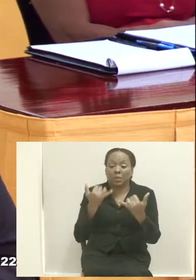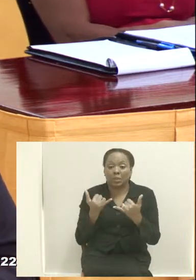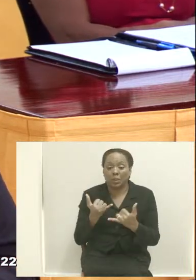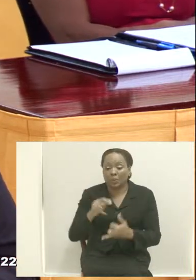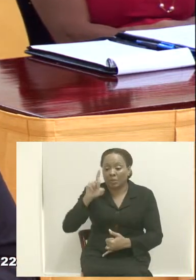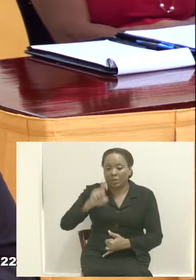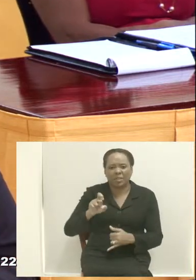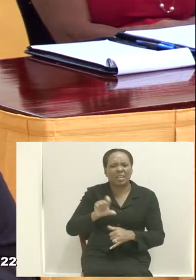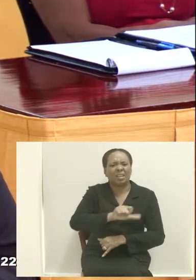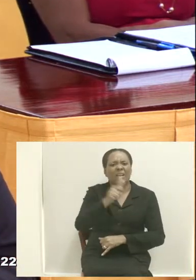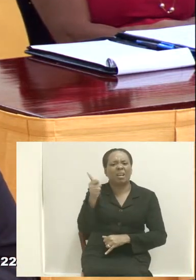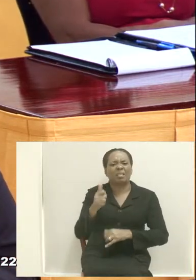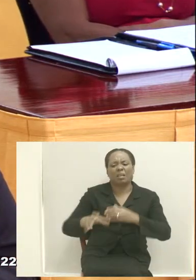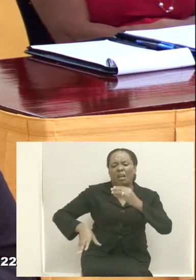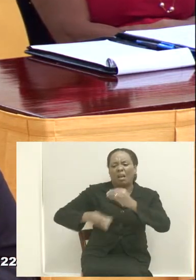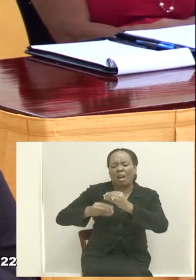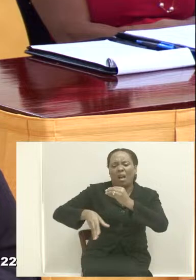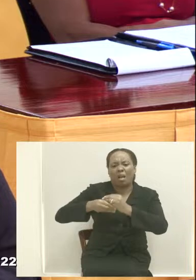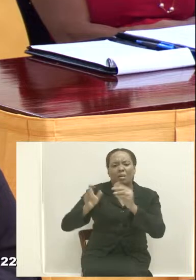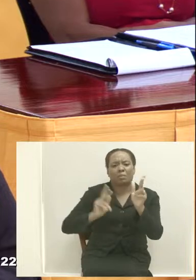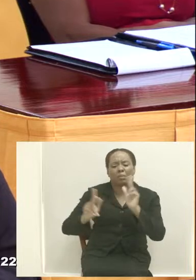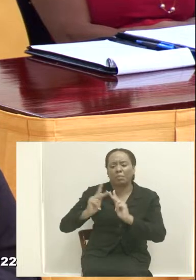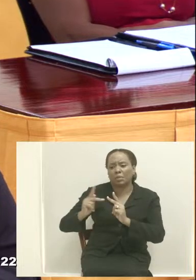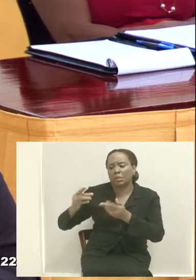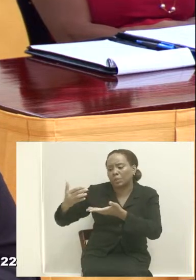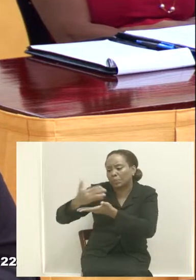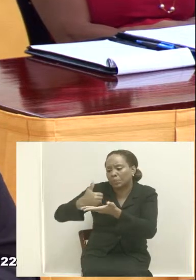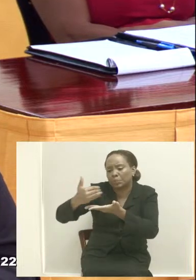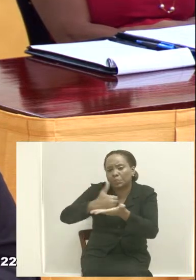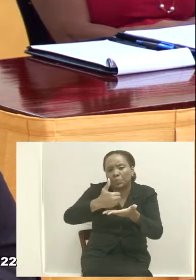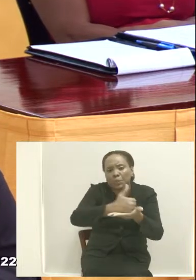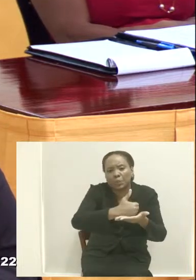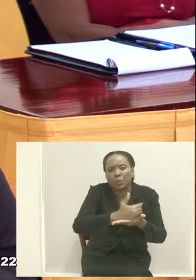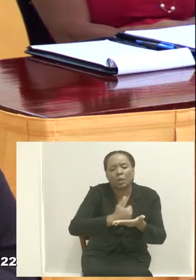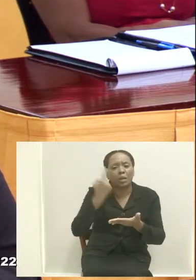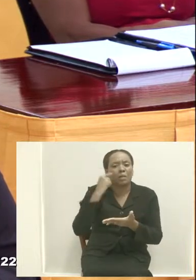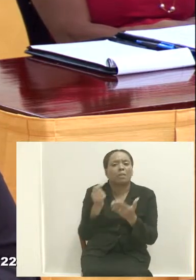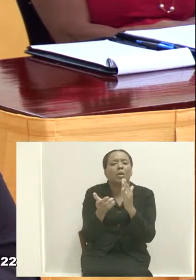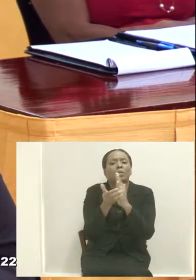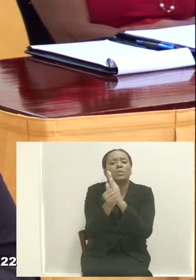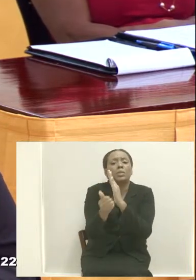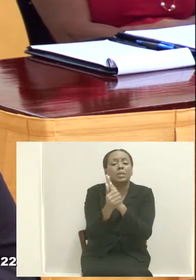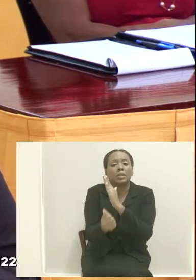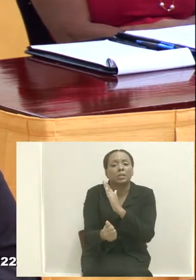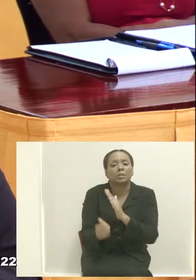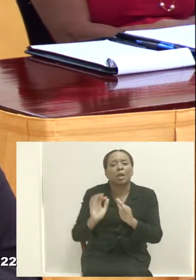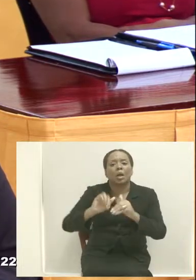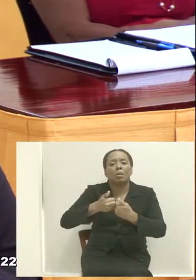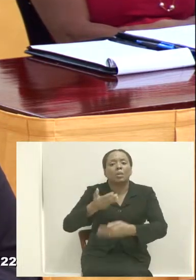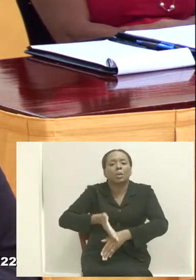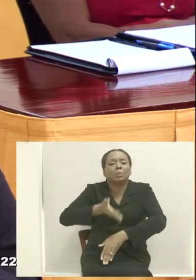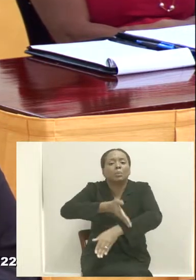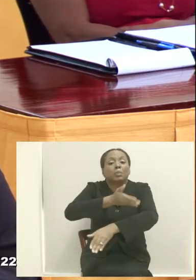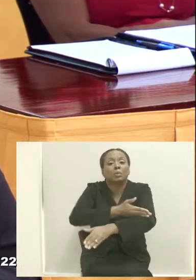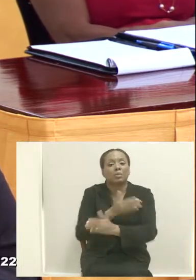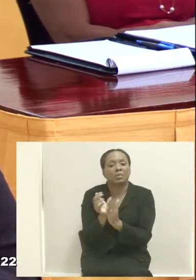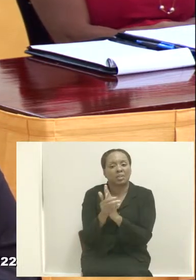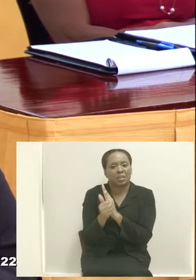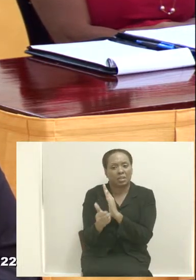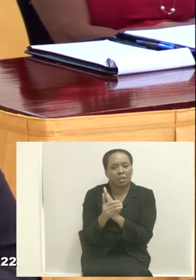intellectual wherewithal, the skill sets, and we can work through how best we collaborate to pay these